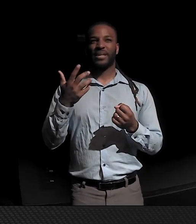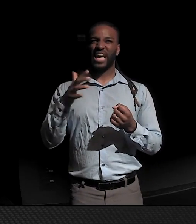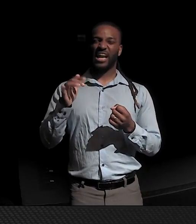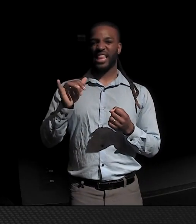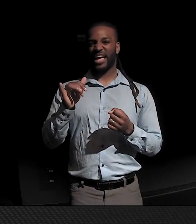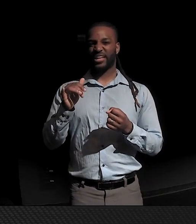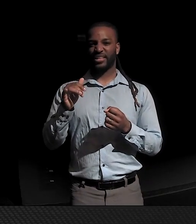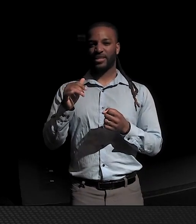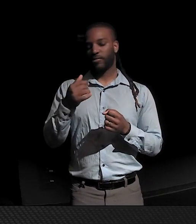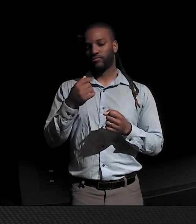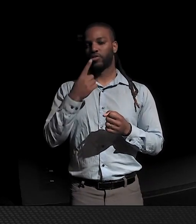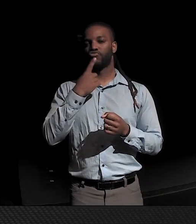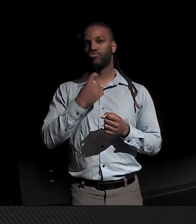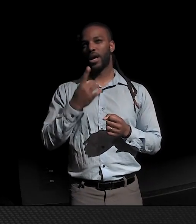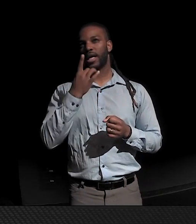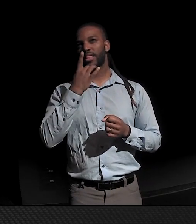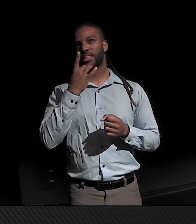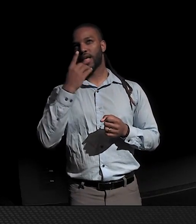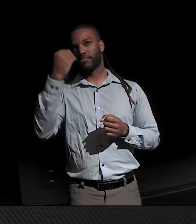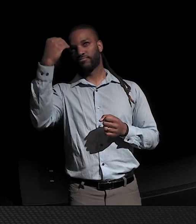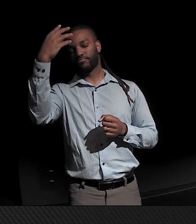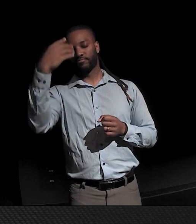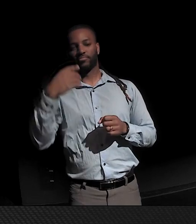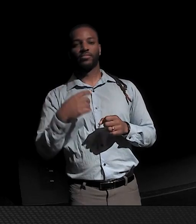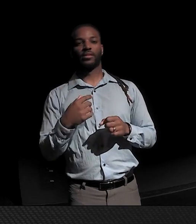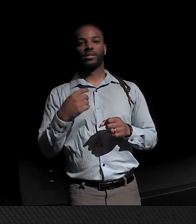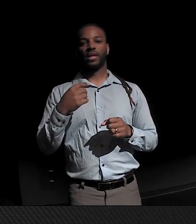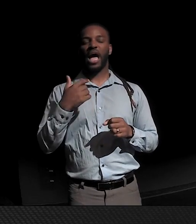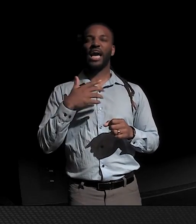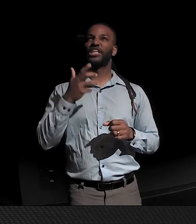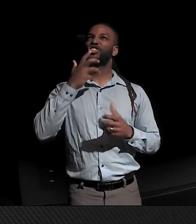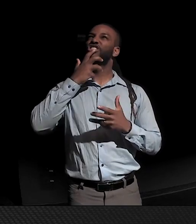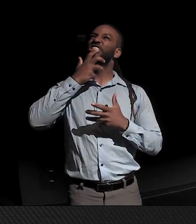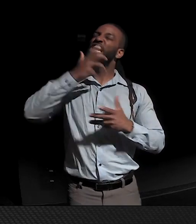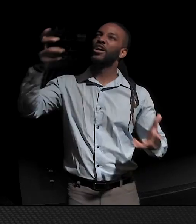I was sitting in a red light and I just kind of yelled out loud to